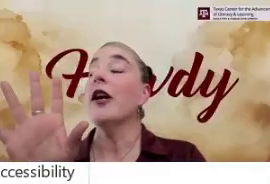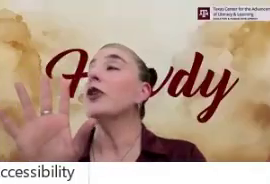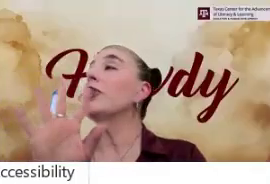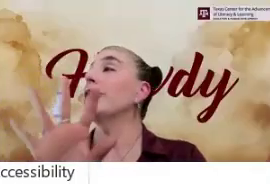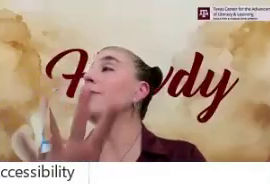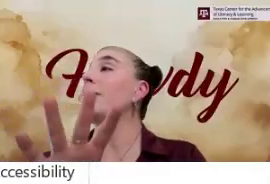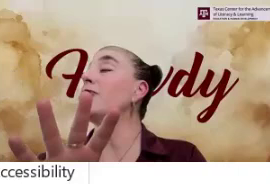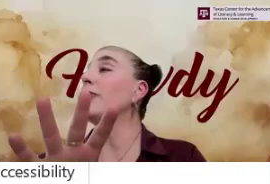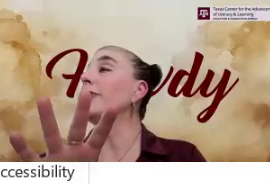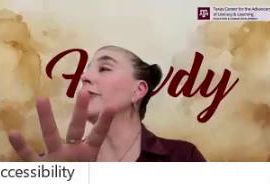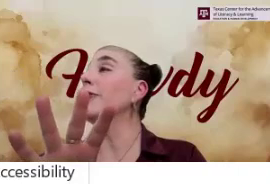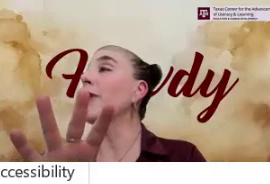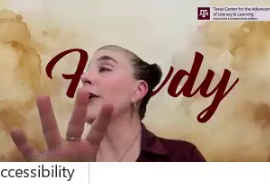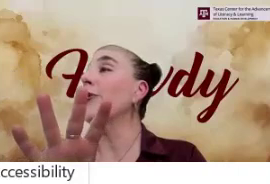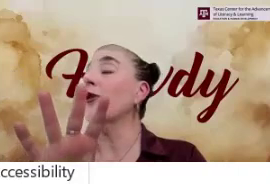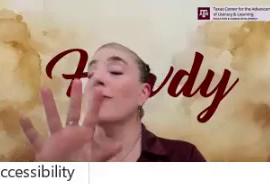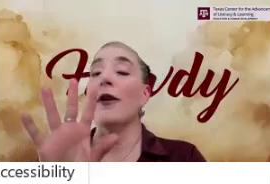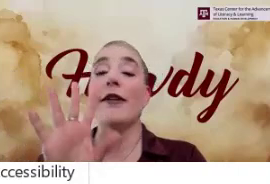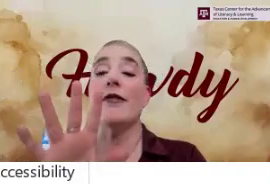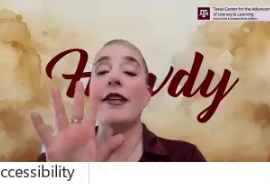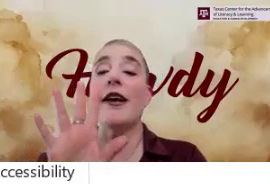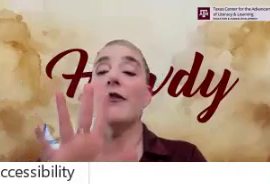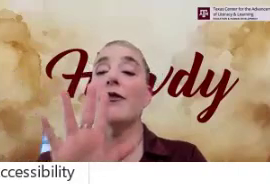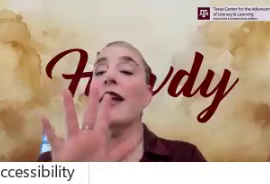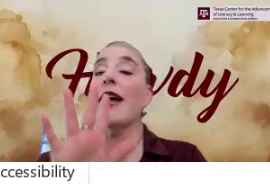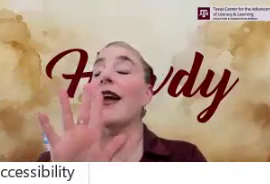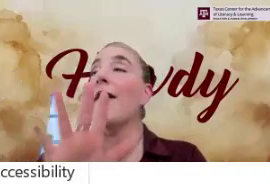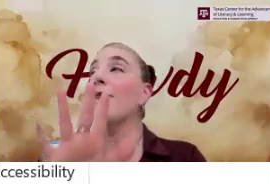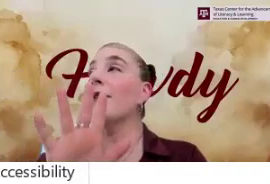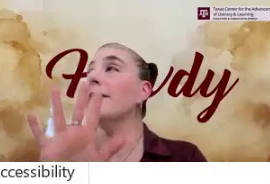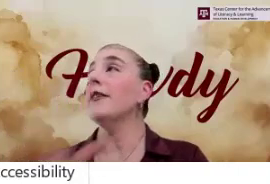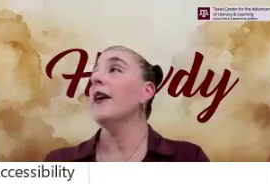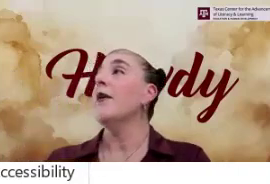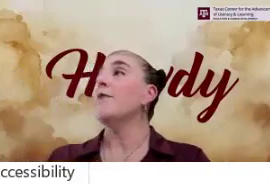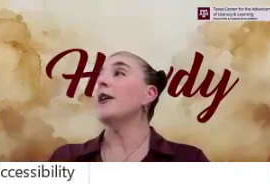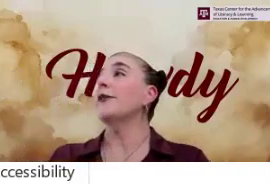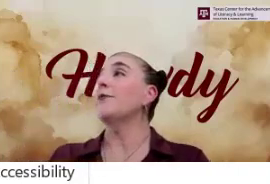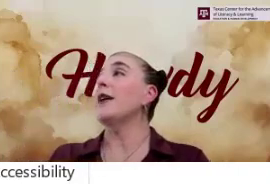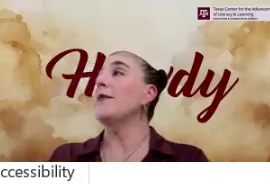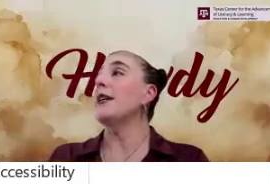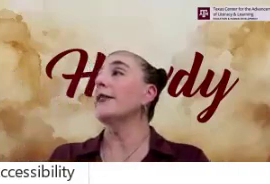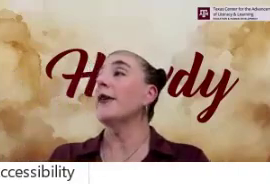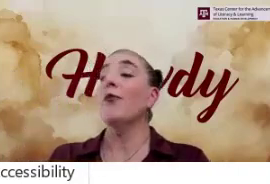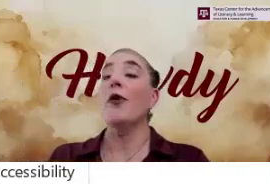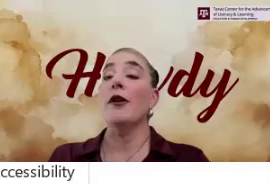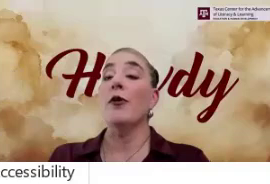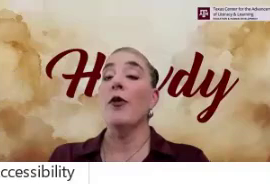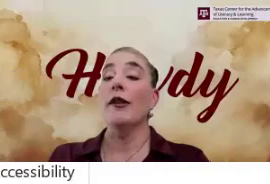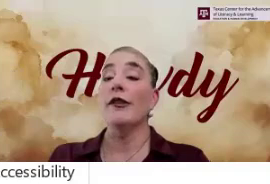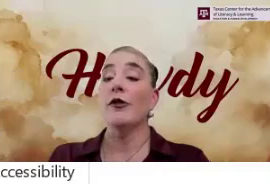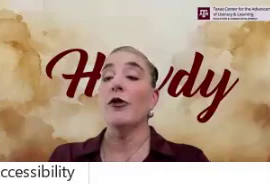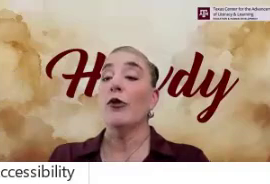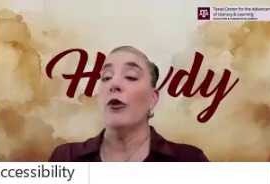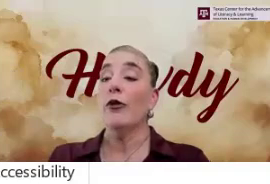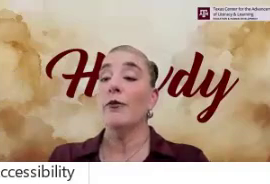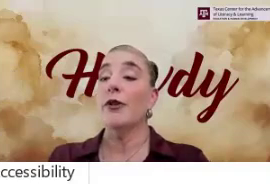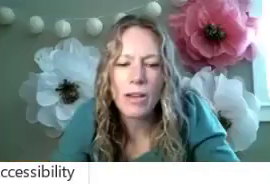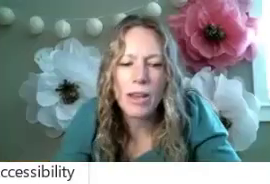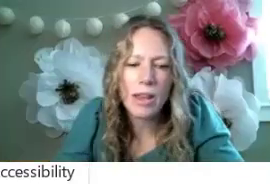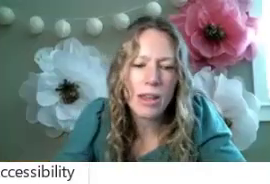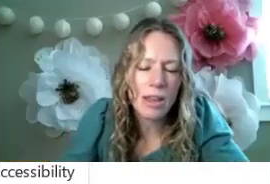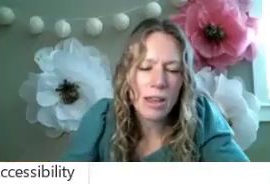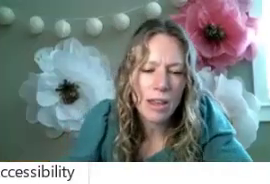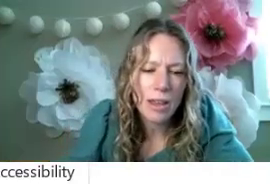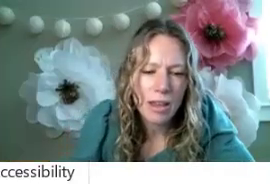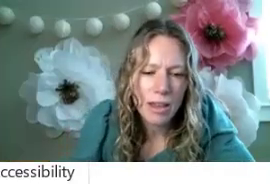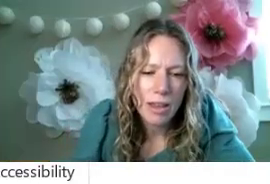it says, just make sure it's in the right order. But I think, Heather, that happened because maybe at some point it was in Google. But